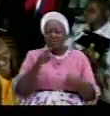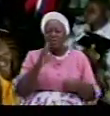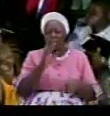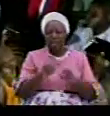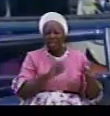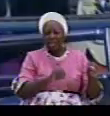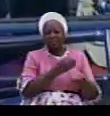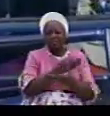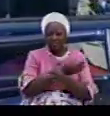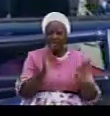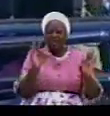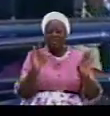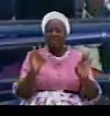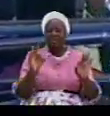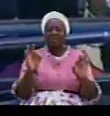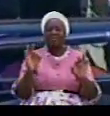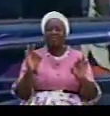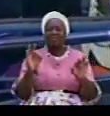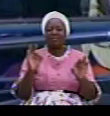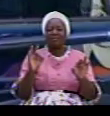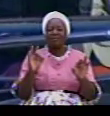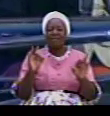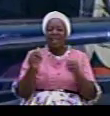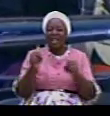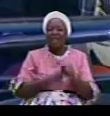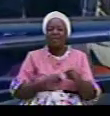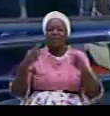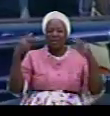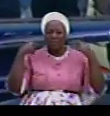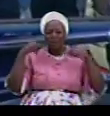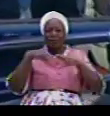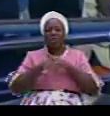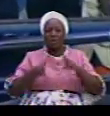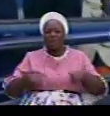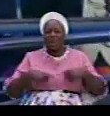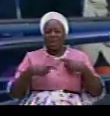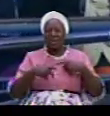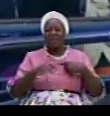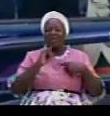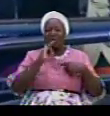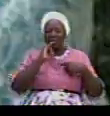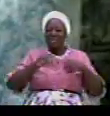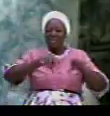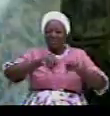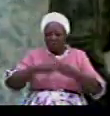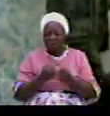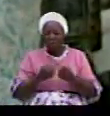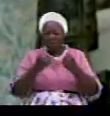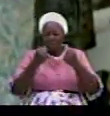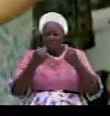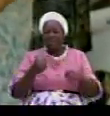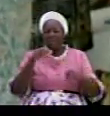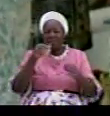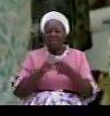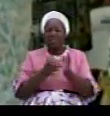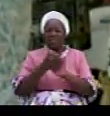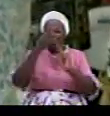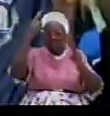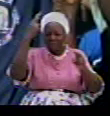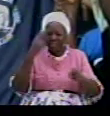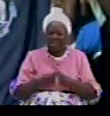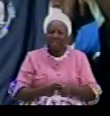free. Every yoke in your life is broken in Jesus'